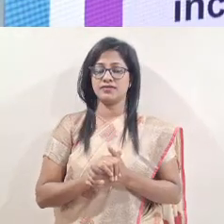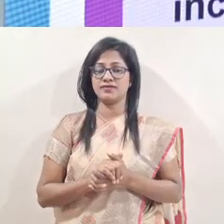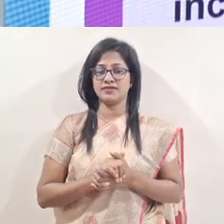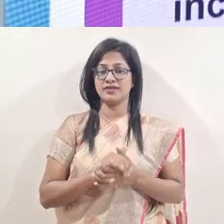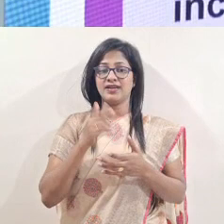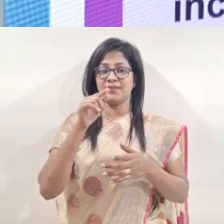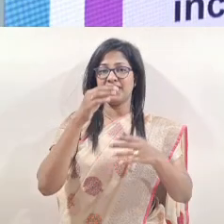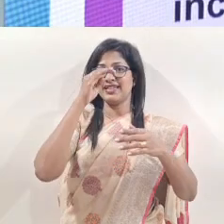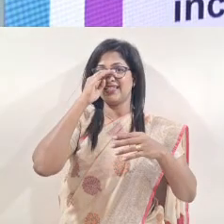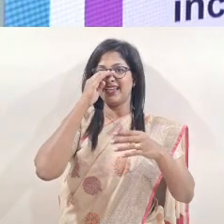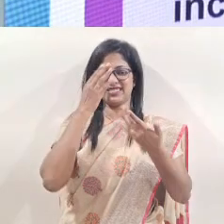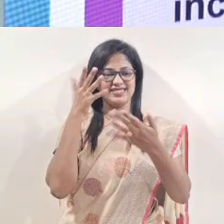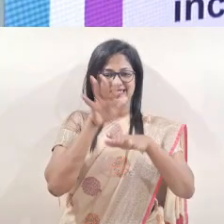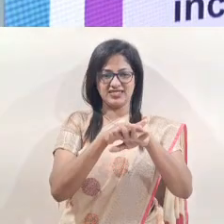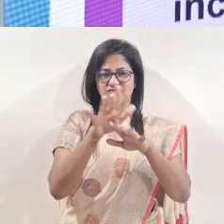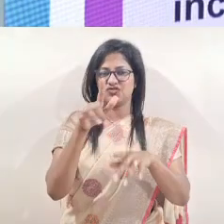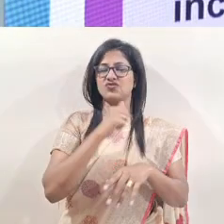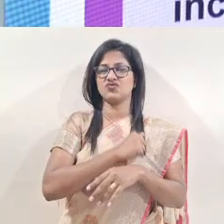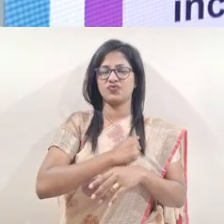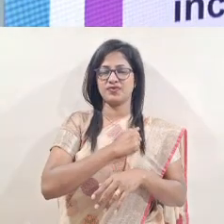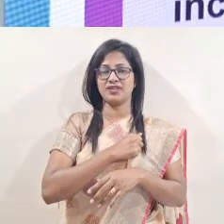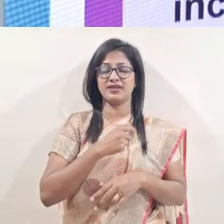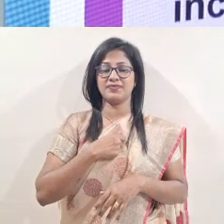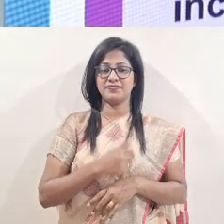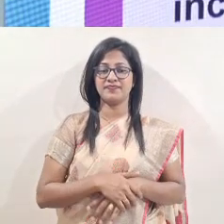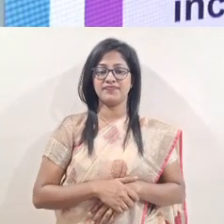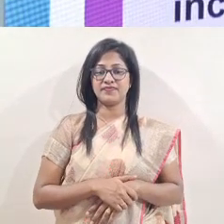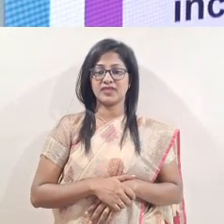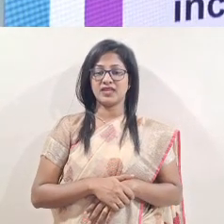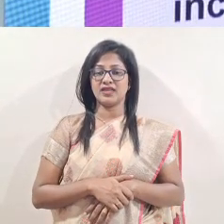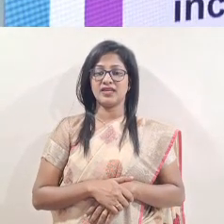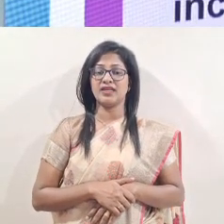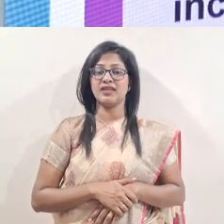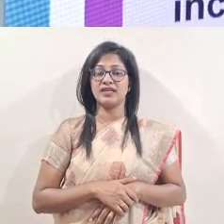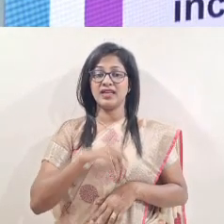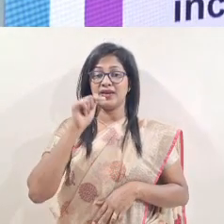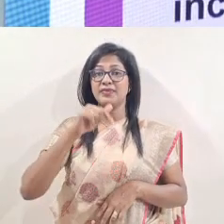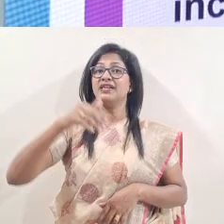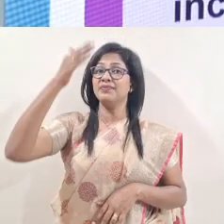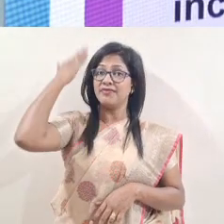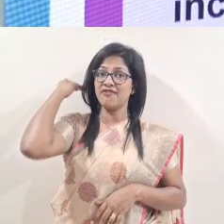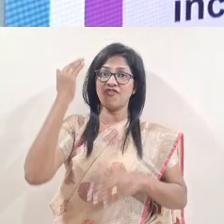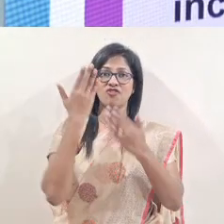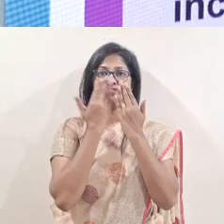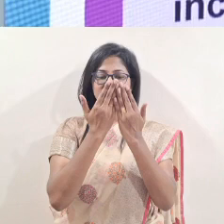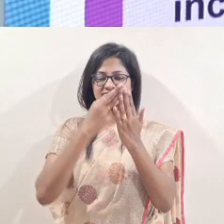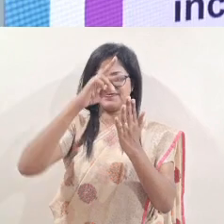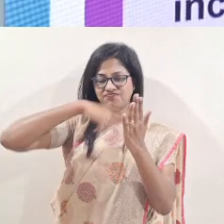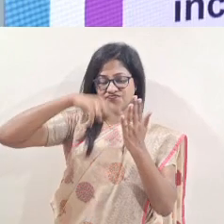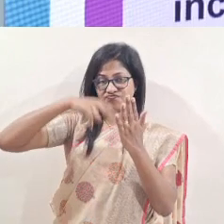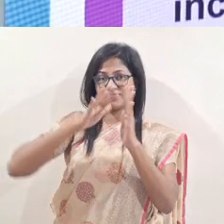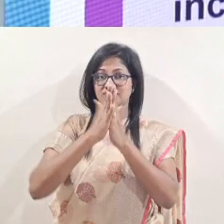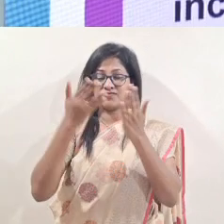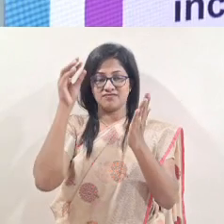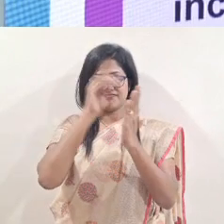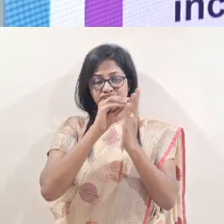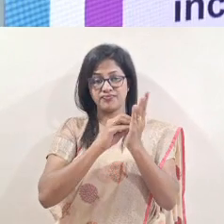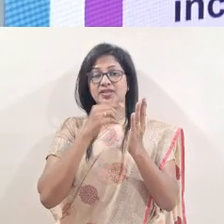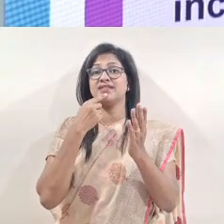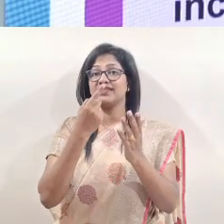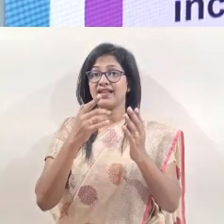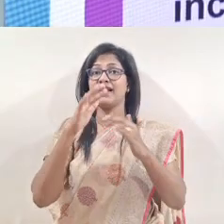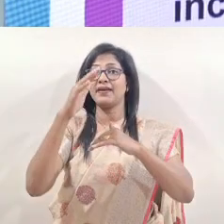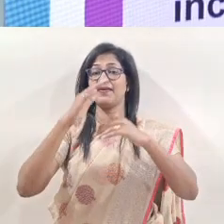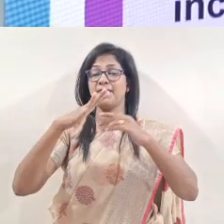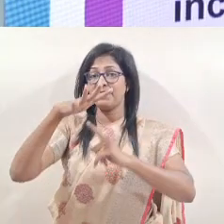text. So because of the literature, in the literature, there are aspects that cover about the built environment, mobility aspects,